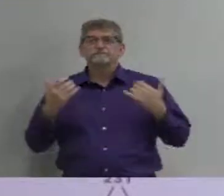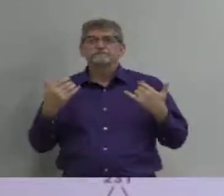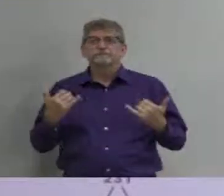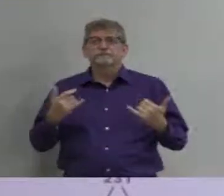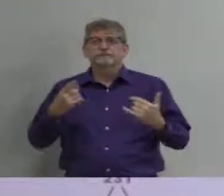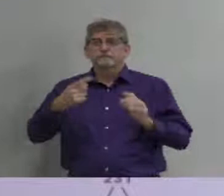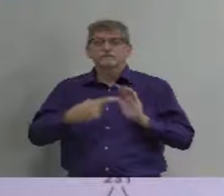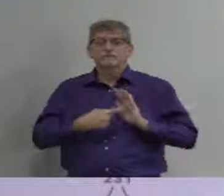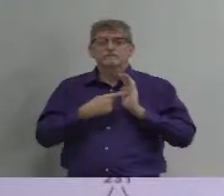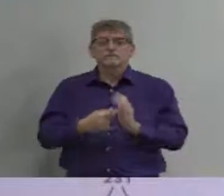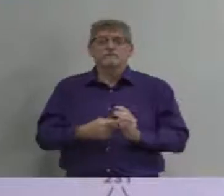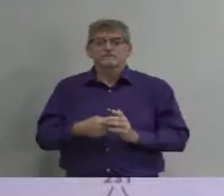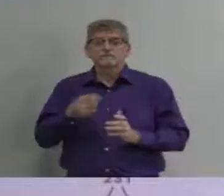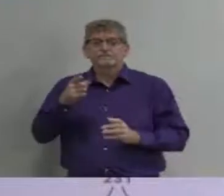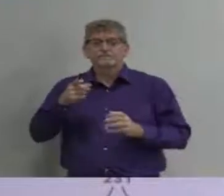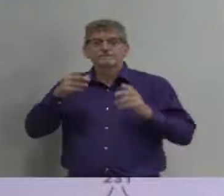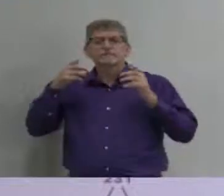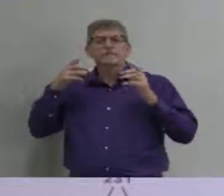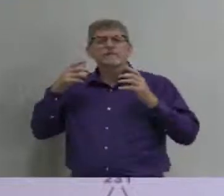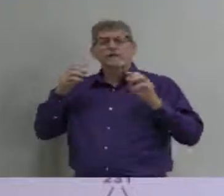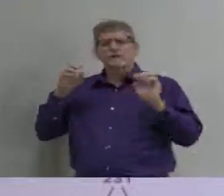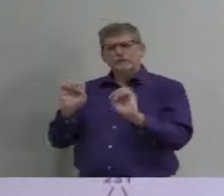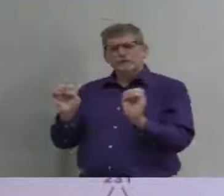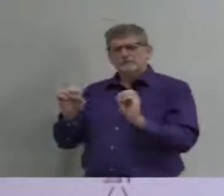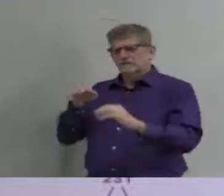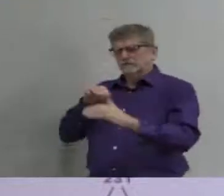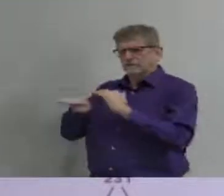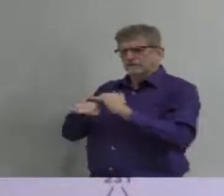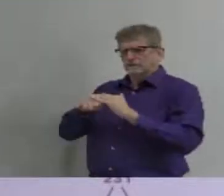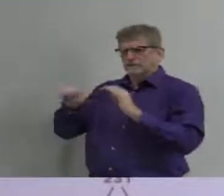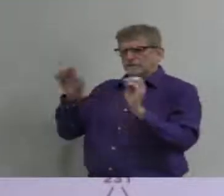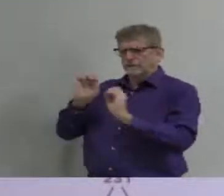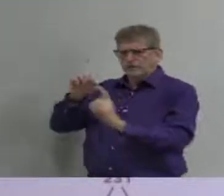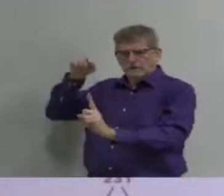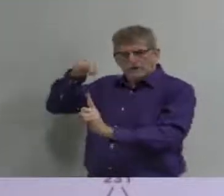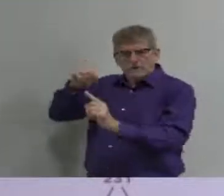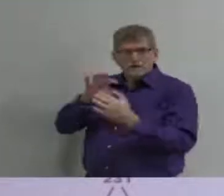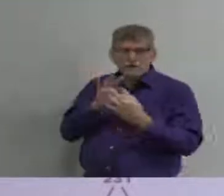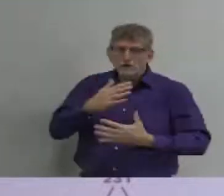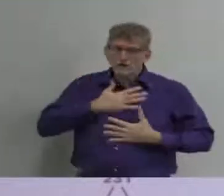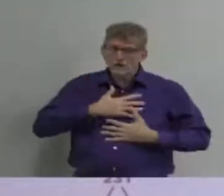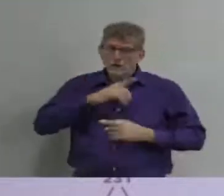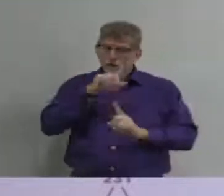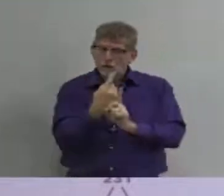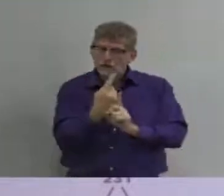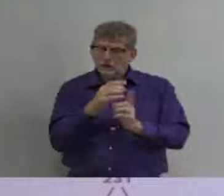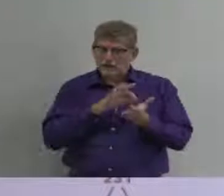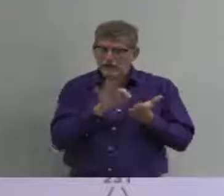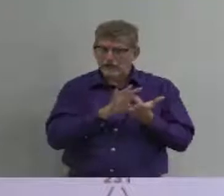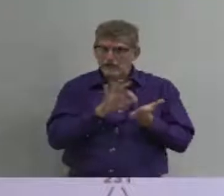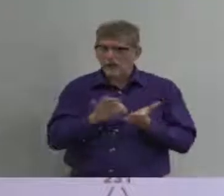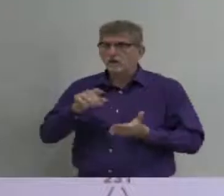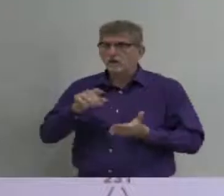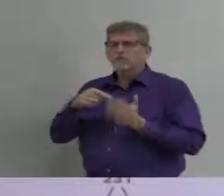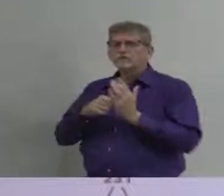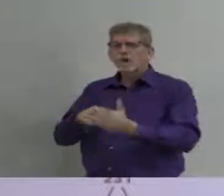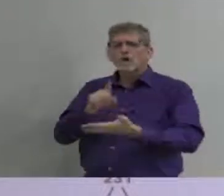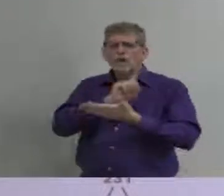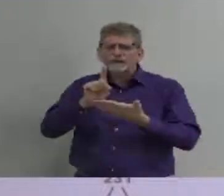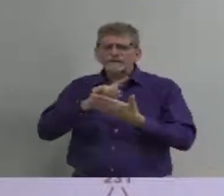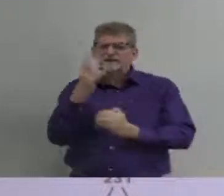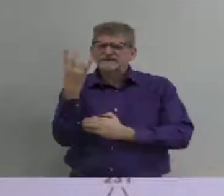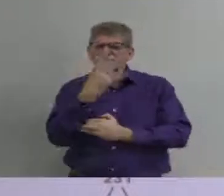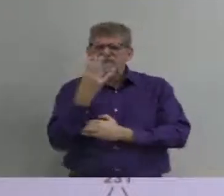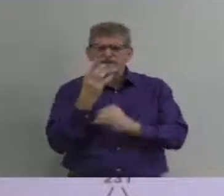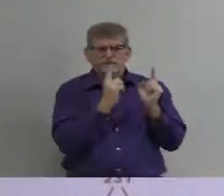This slide shows our emergency department visits for respiratory illnesses, again by week. As you can see, the number was quite